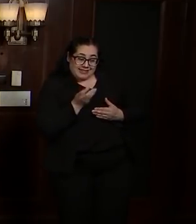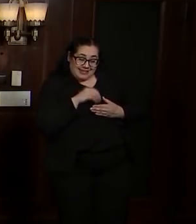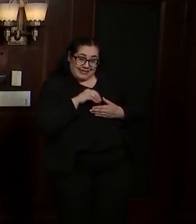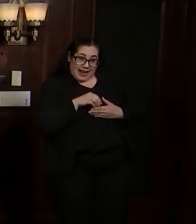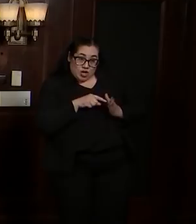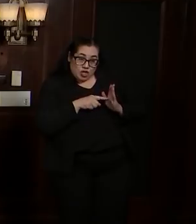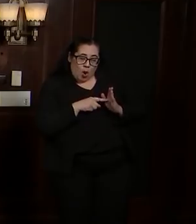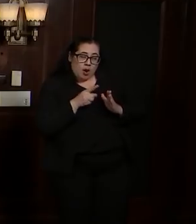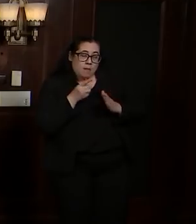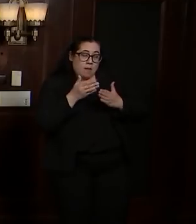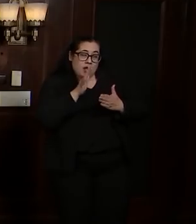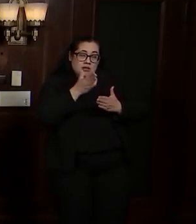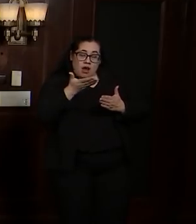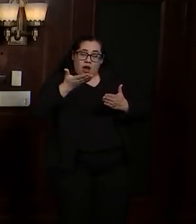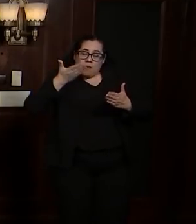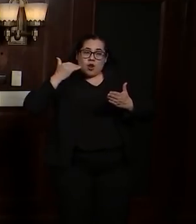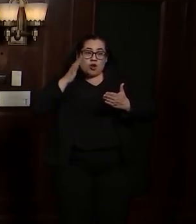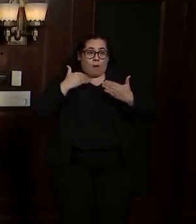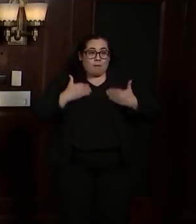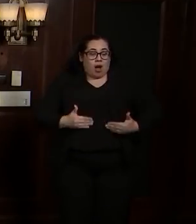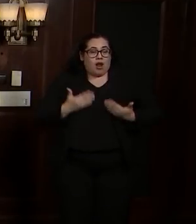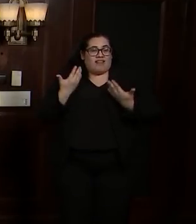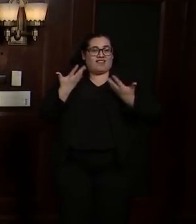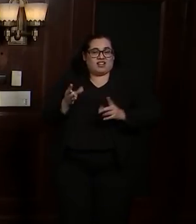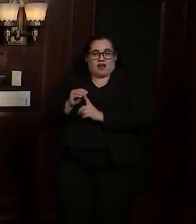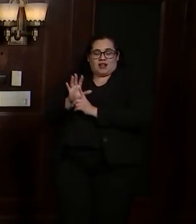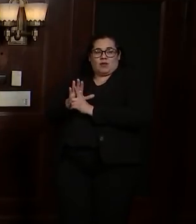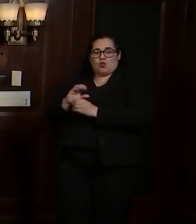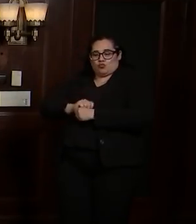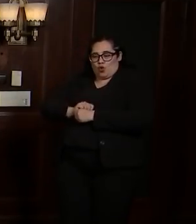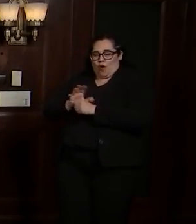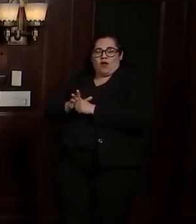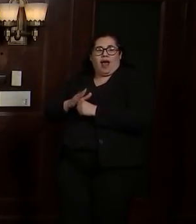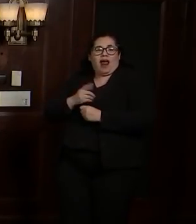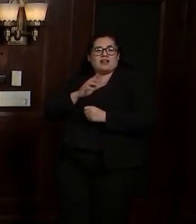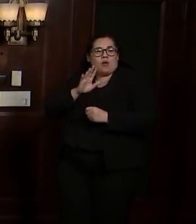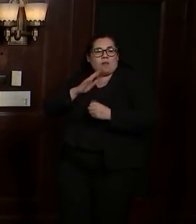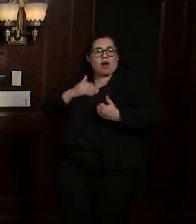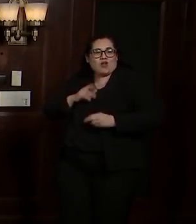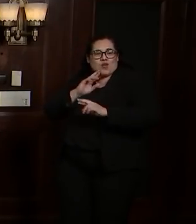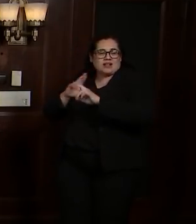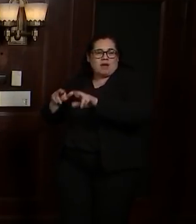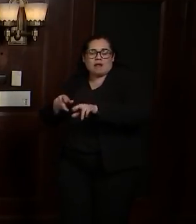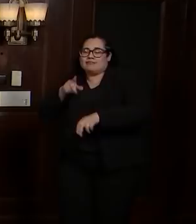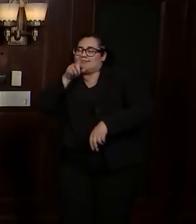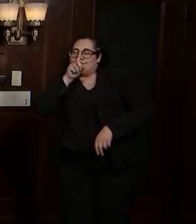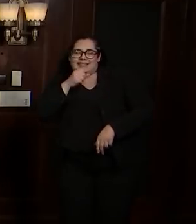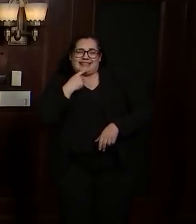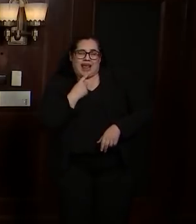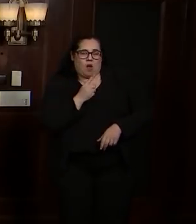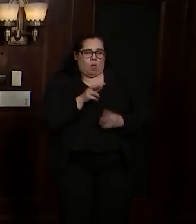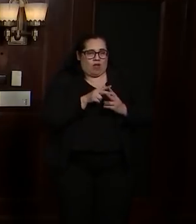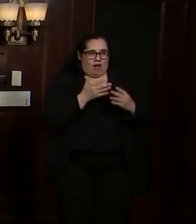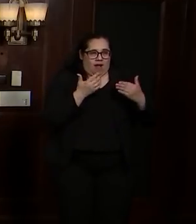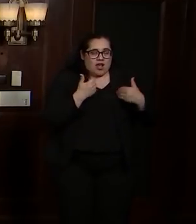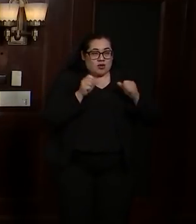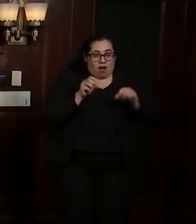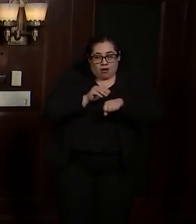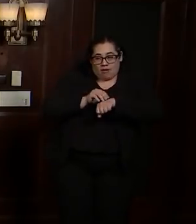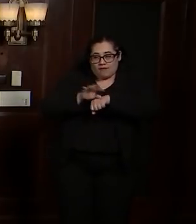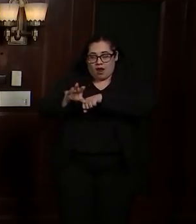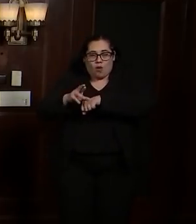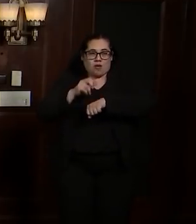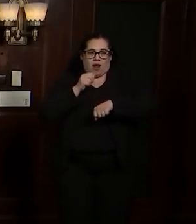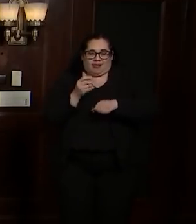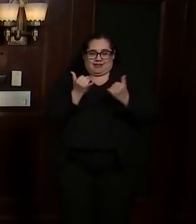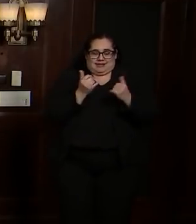show that at some point your body saw COVID-19 and mounted a response. So it doesn't really say whether you're infectious at this